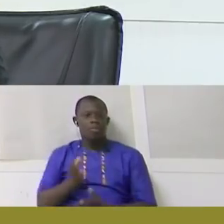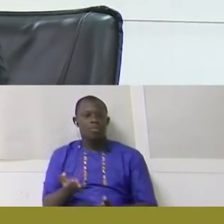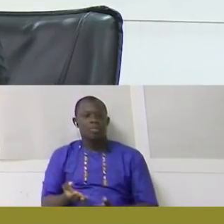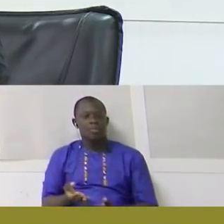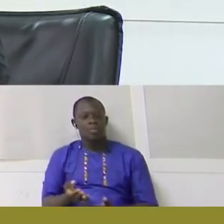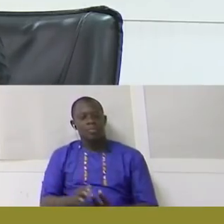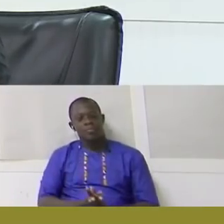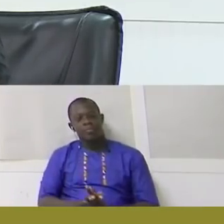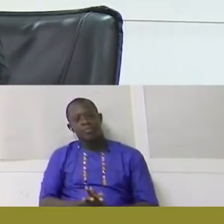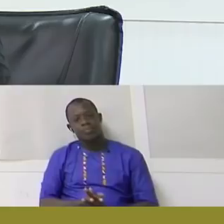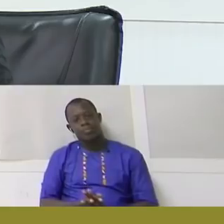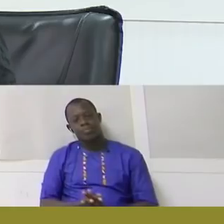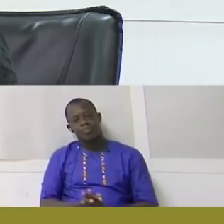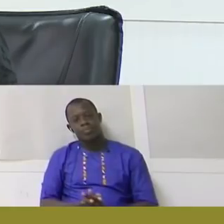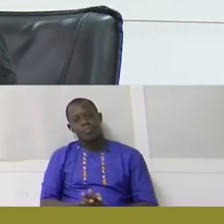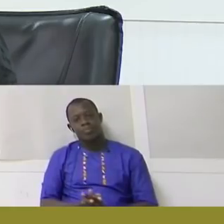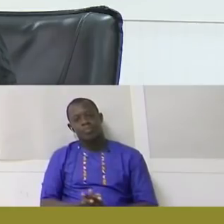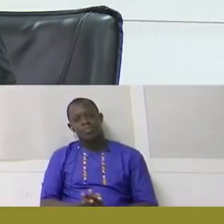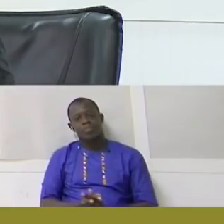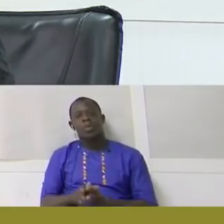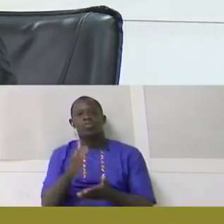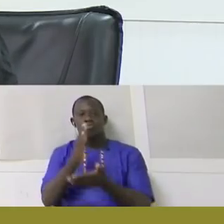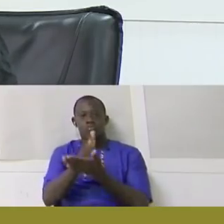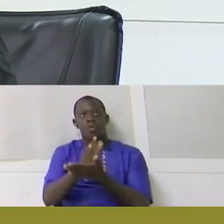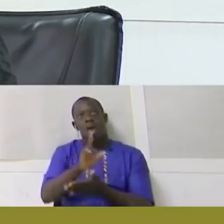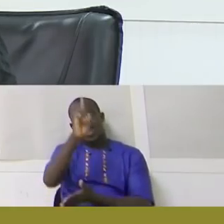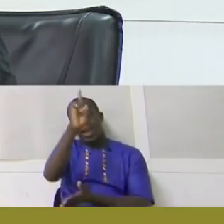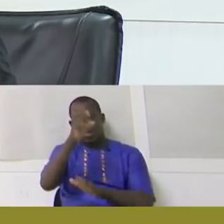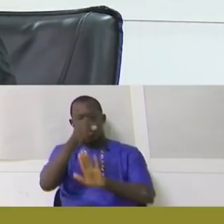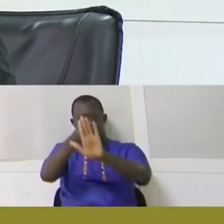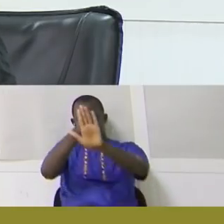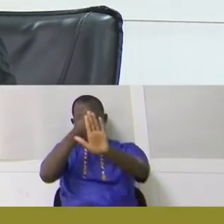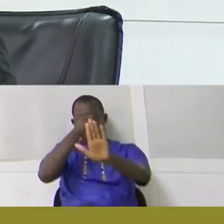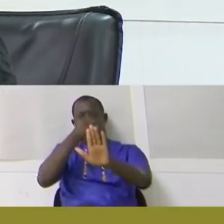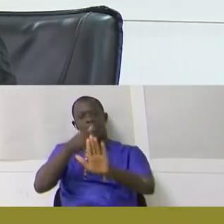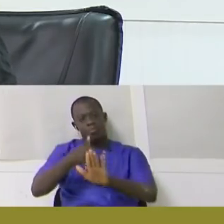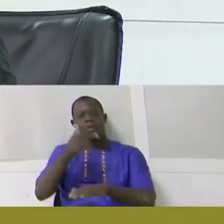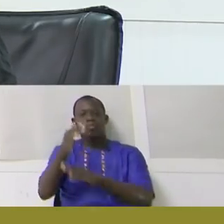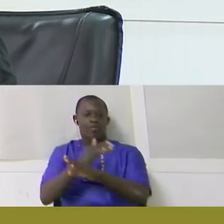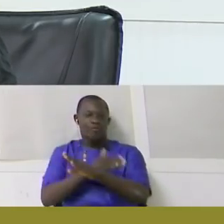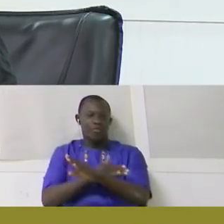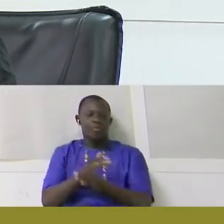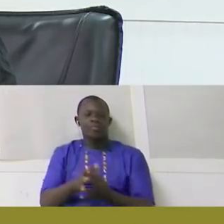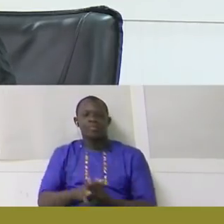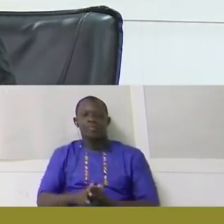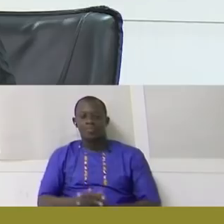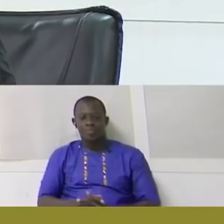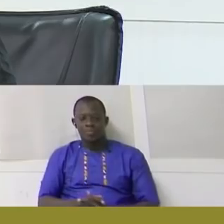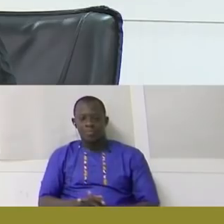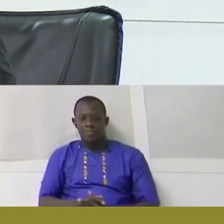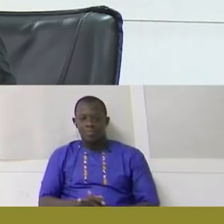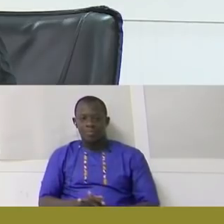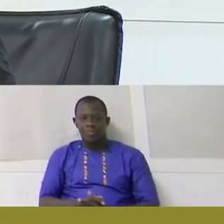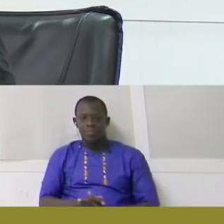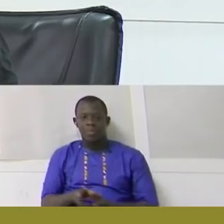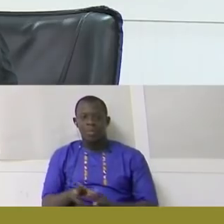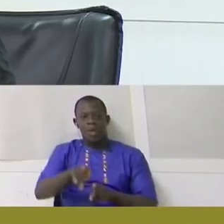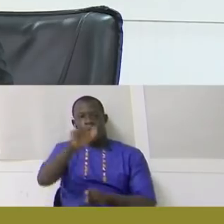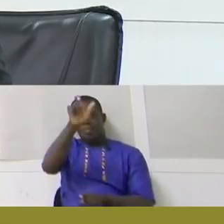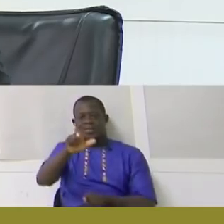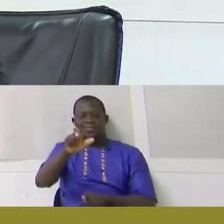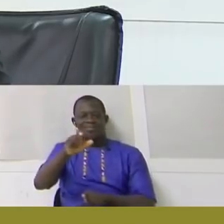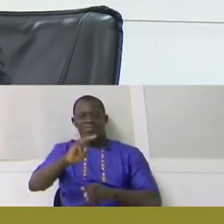Demon na be ya la moma ar. It was only God who protected me. Koku jotuma